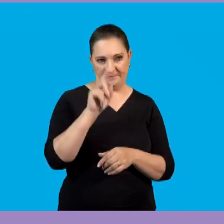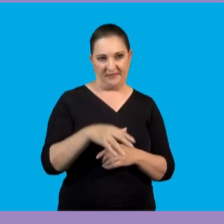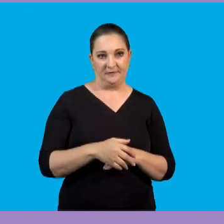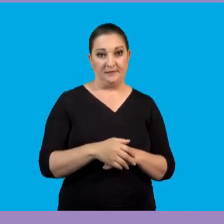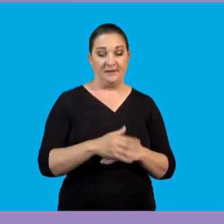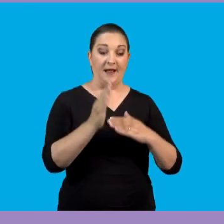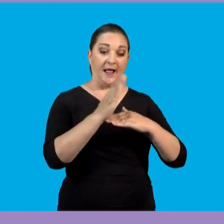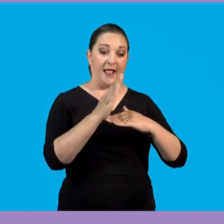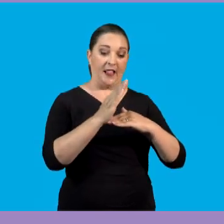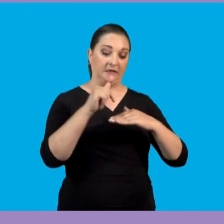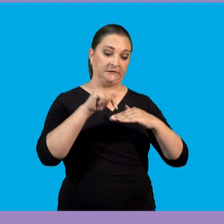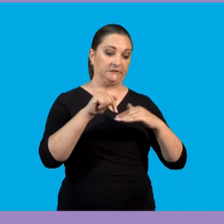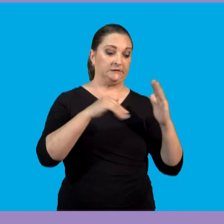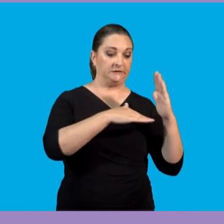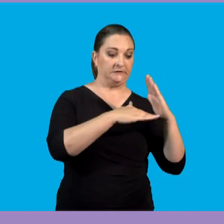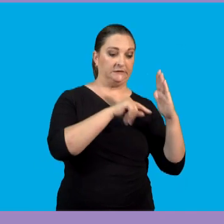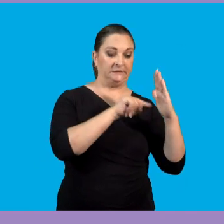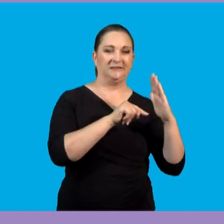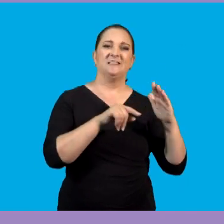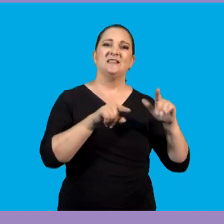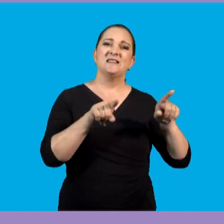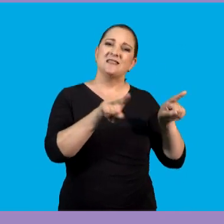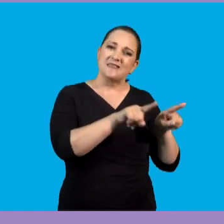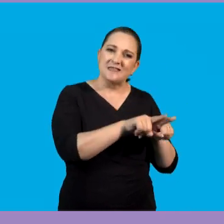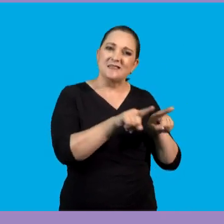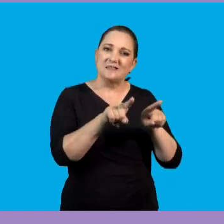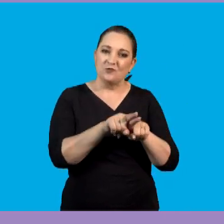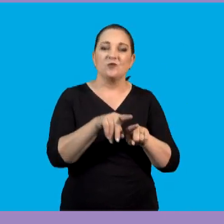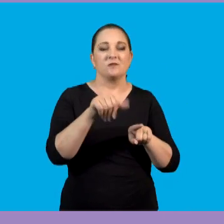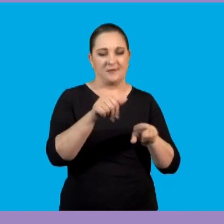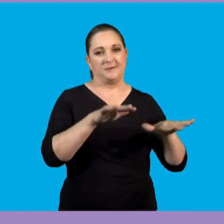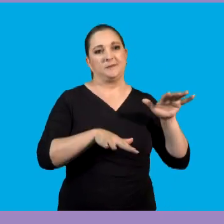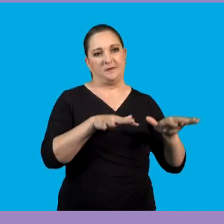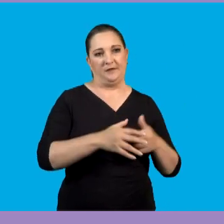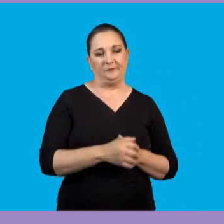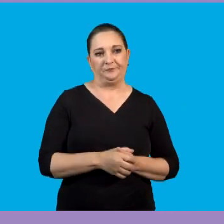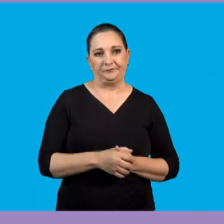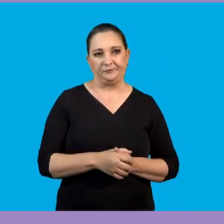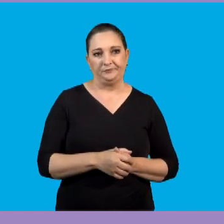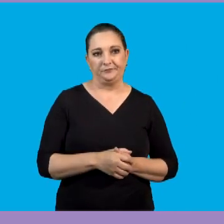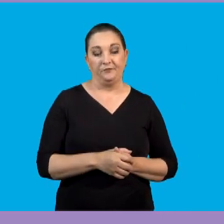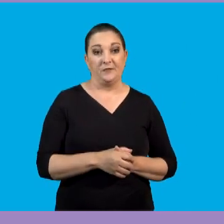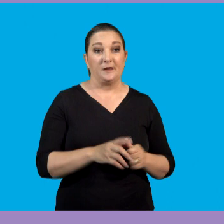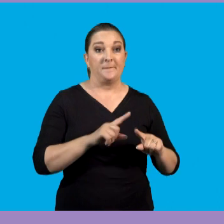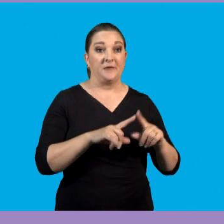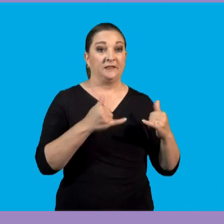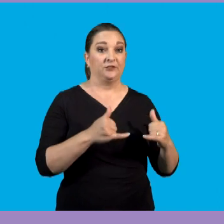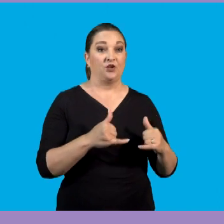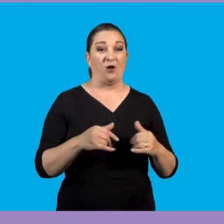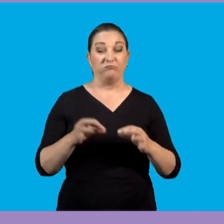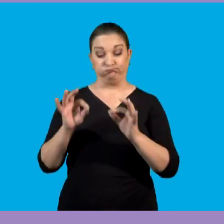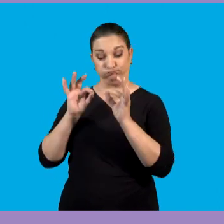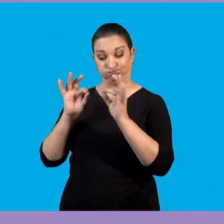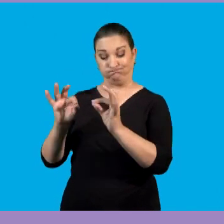corresponding angles must be equal for the triangles to be similar. When two polygons are